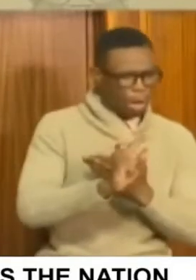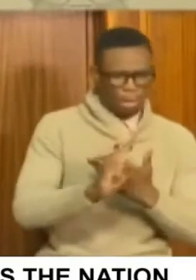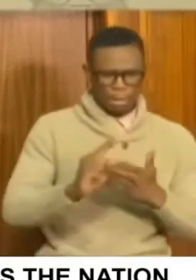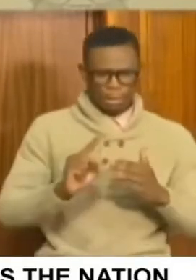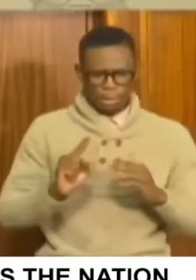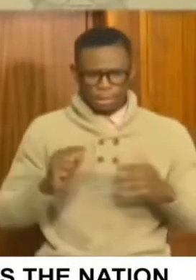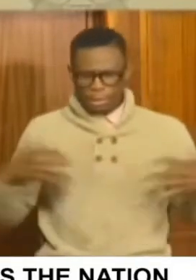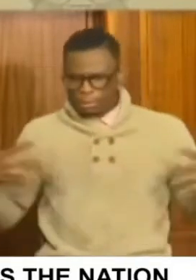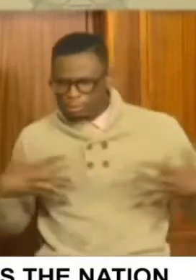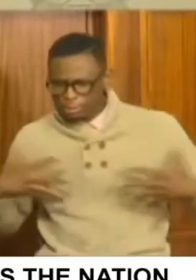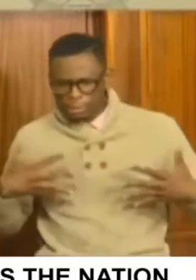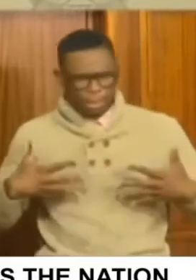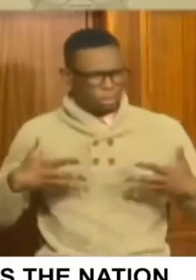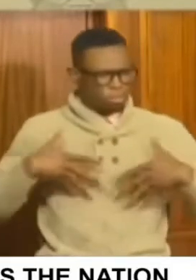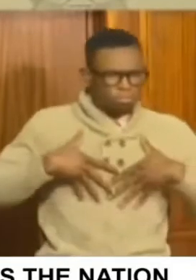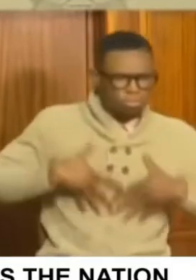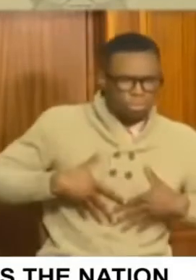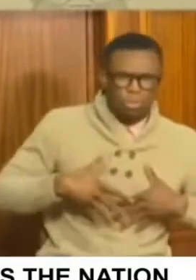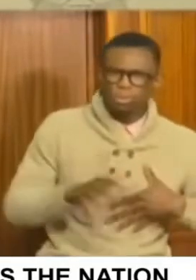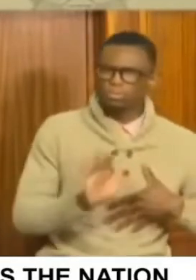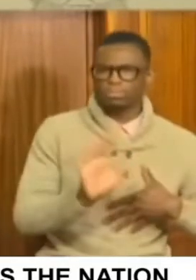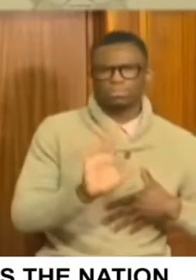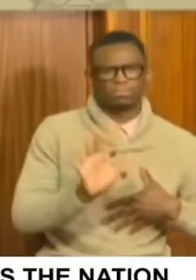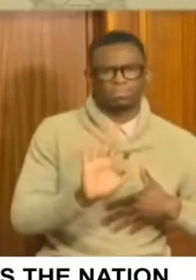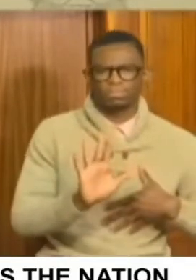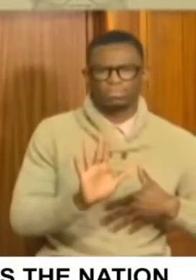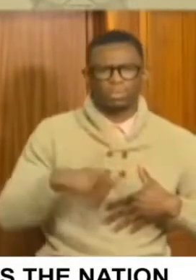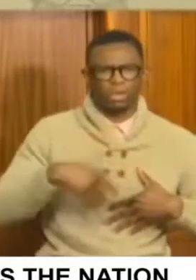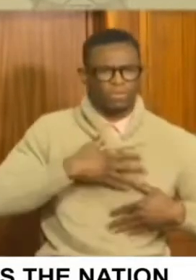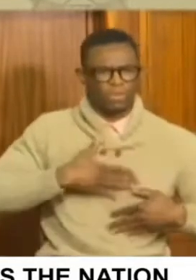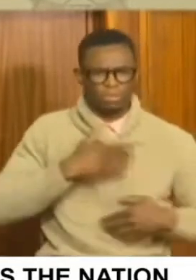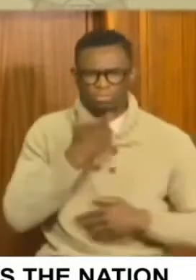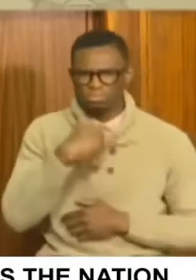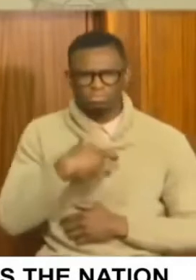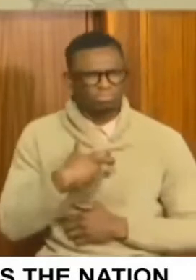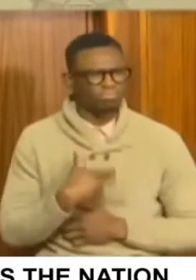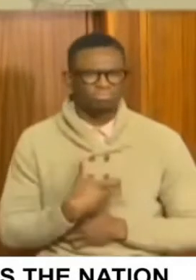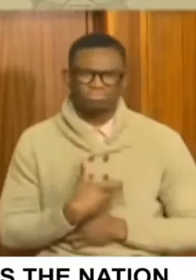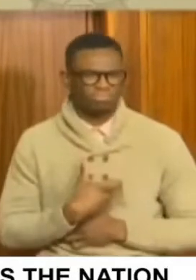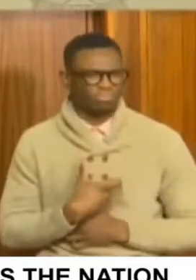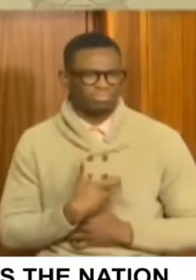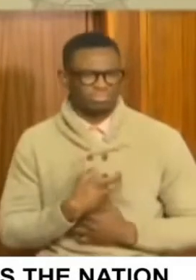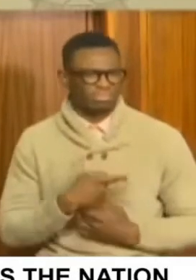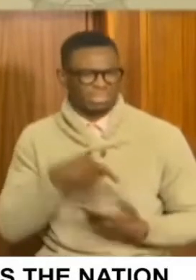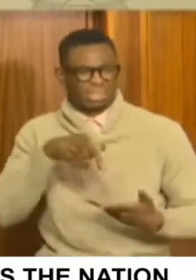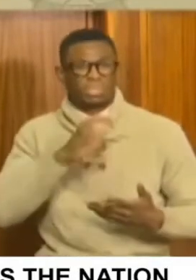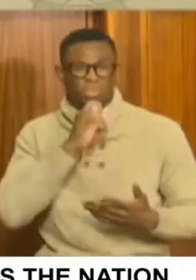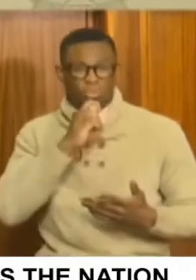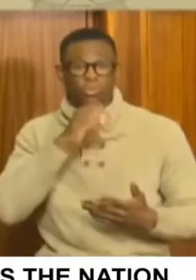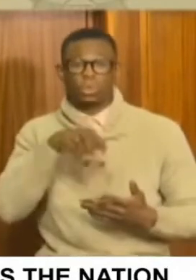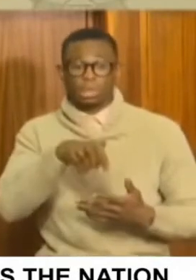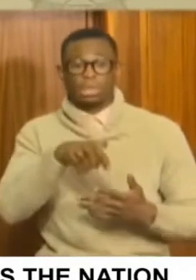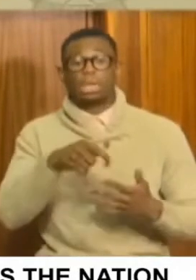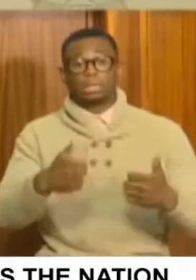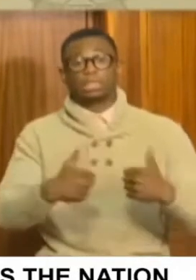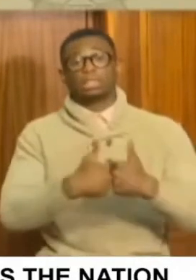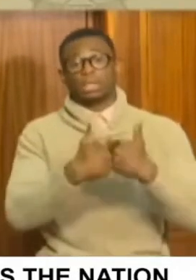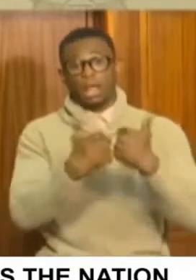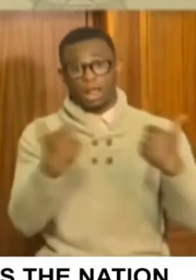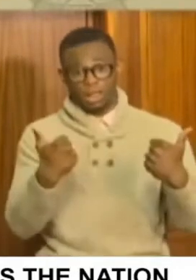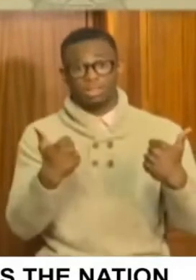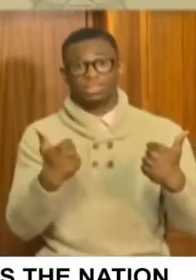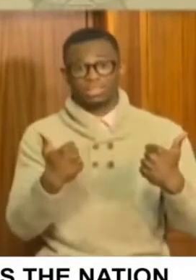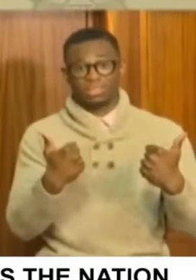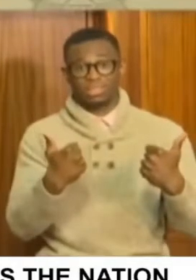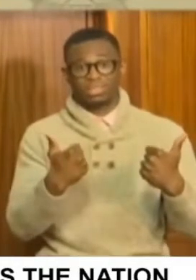or despondency. We will not be daunted by the size of the complexity of the